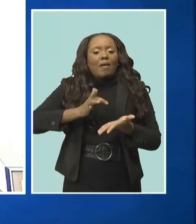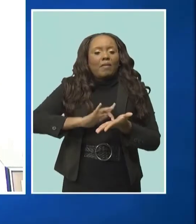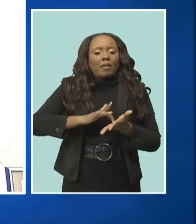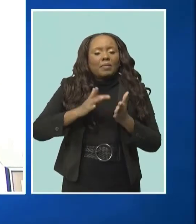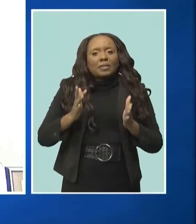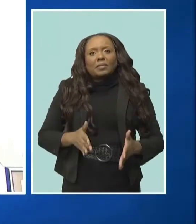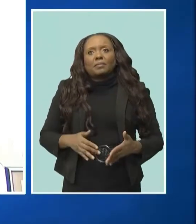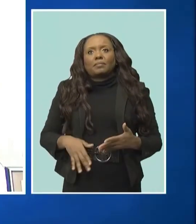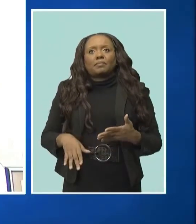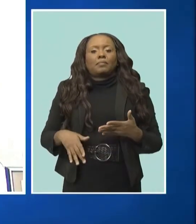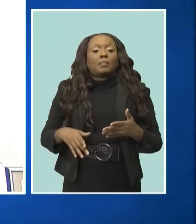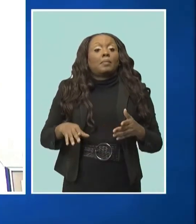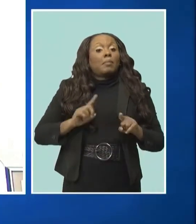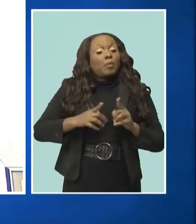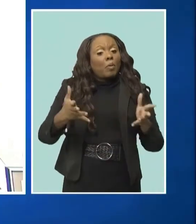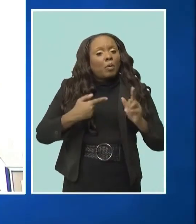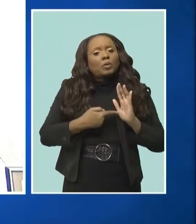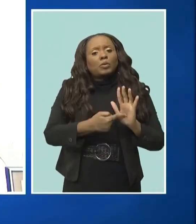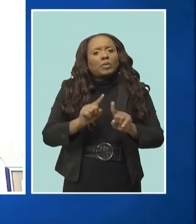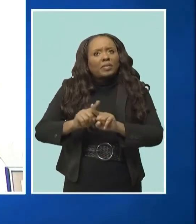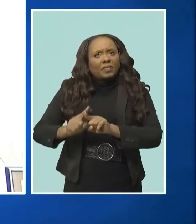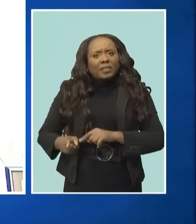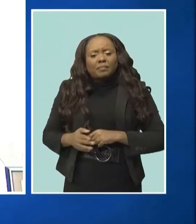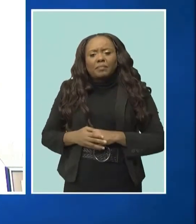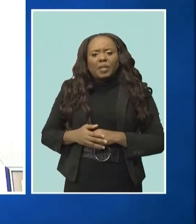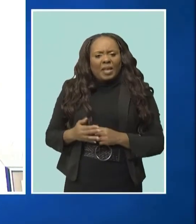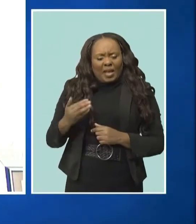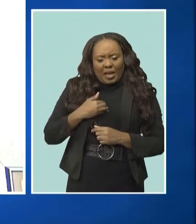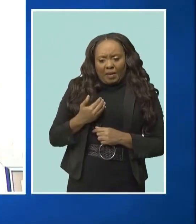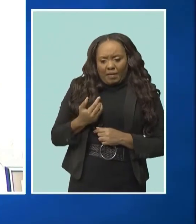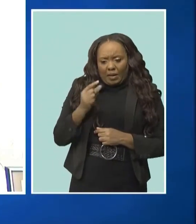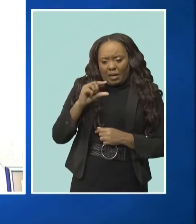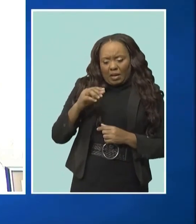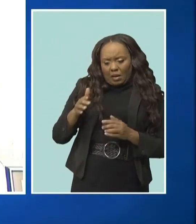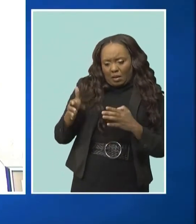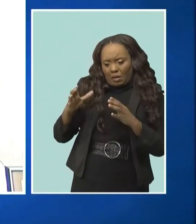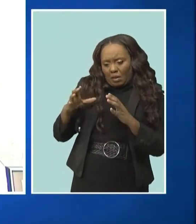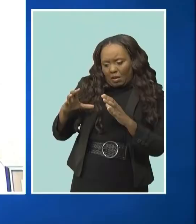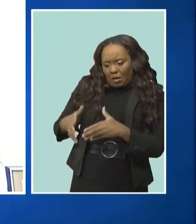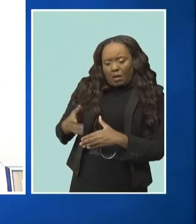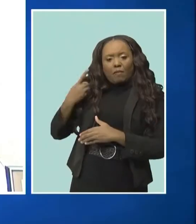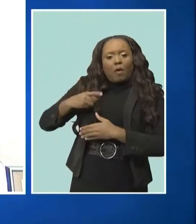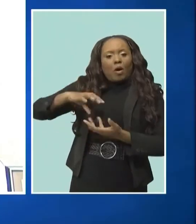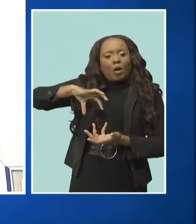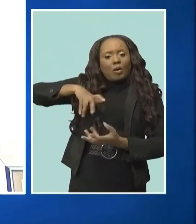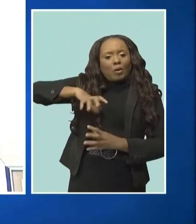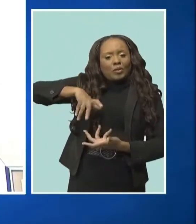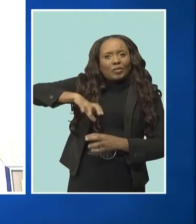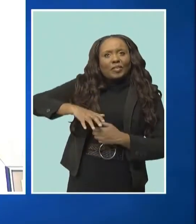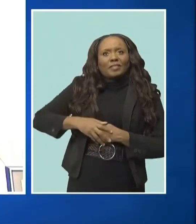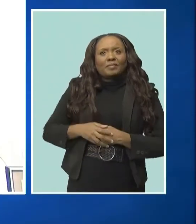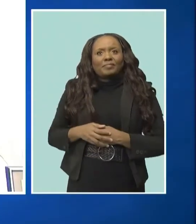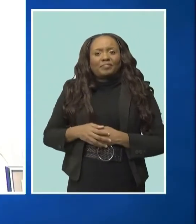have health promotion there on the table. We have a little section that we dedicated to laundry. We wanted to go back into